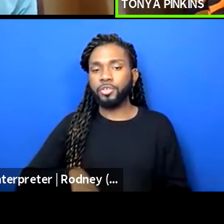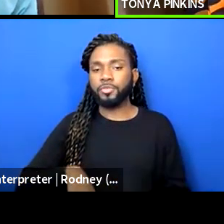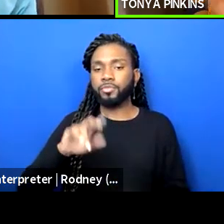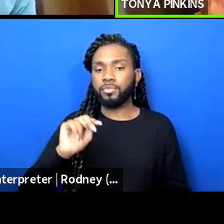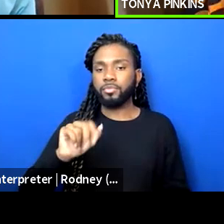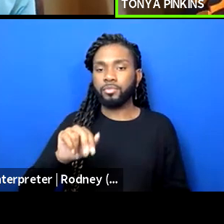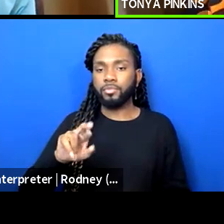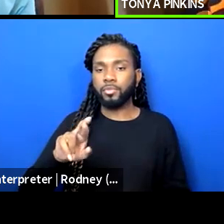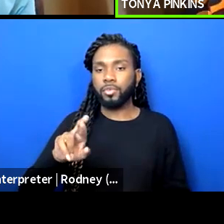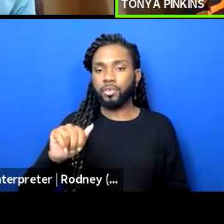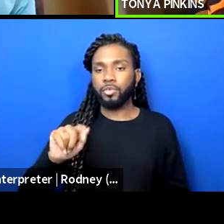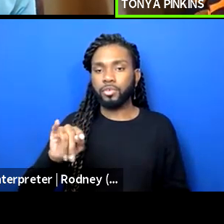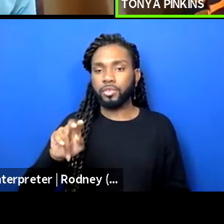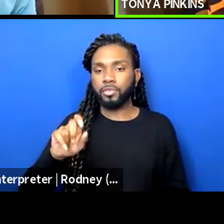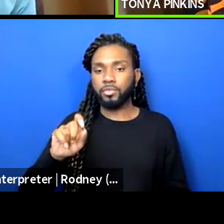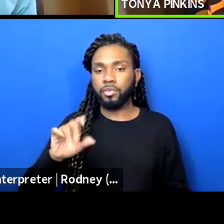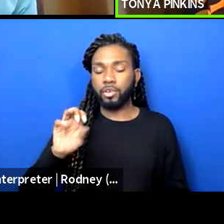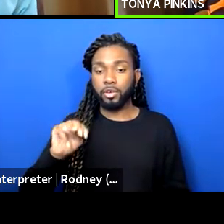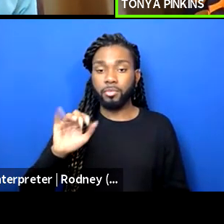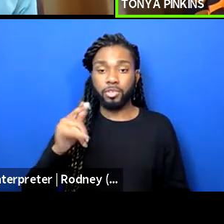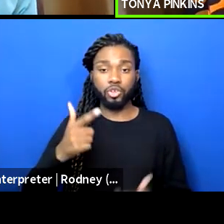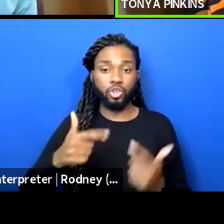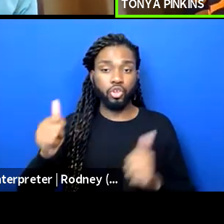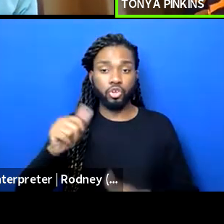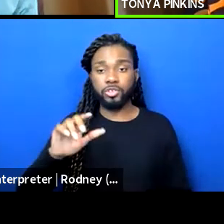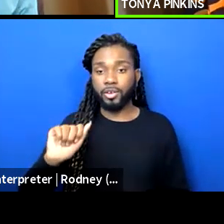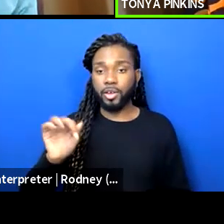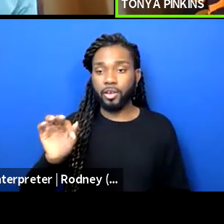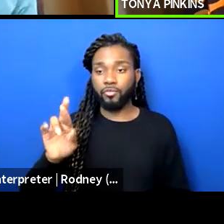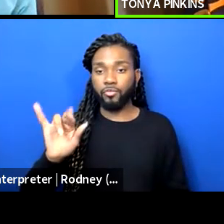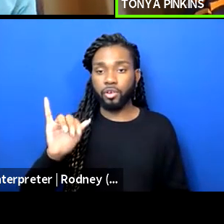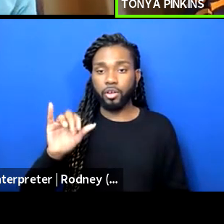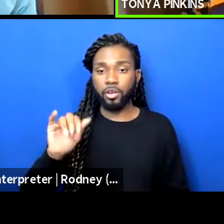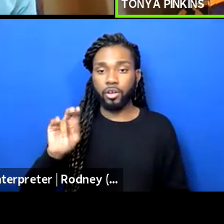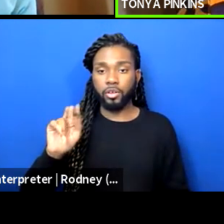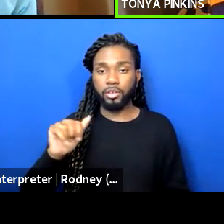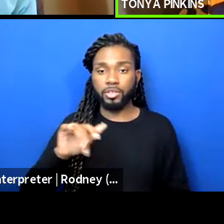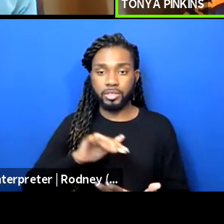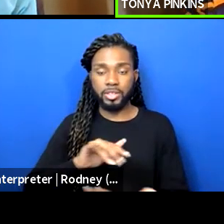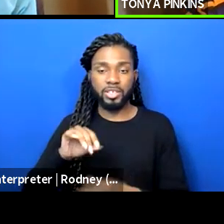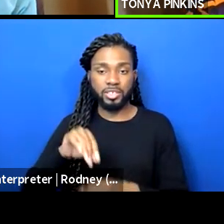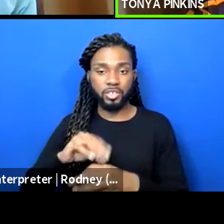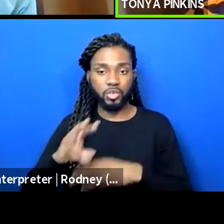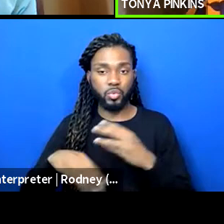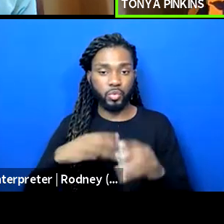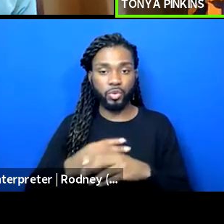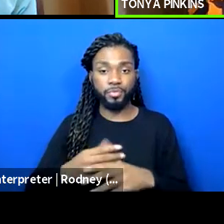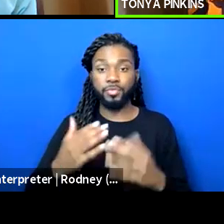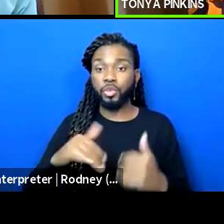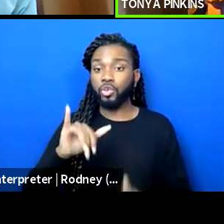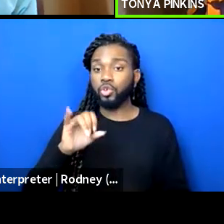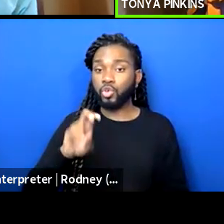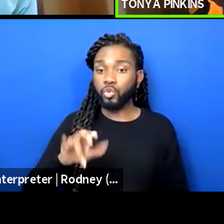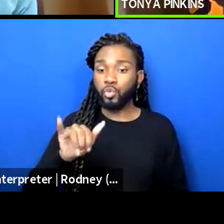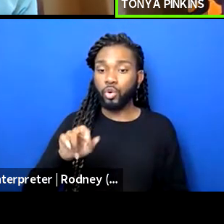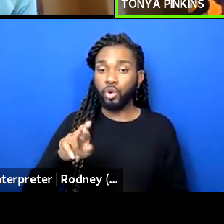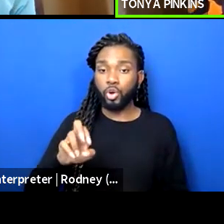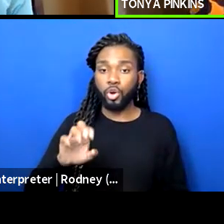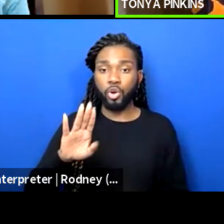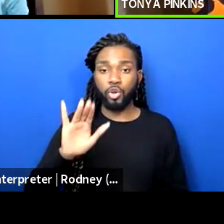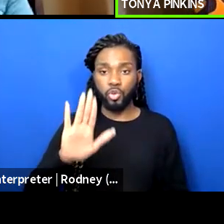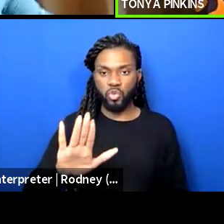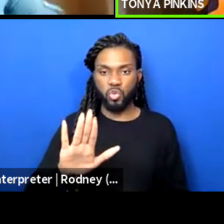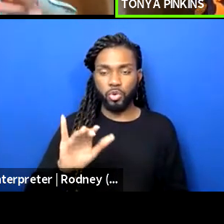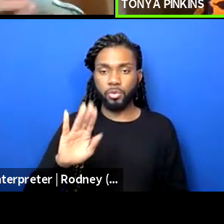is the largest Africana studies program in the world. You Are Your Best Thing, which is a collection of essays